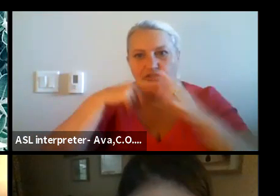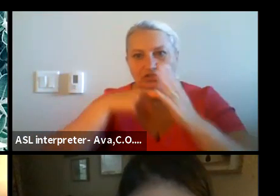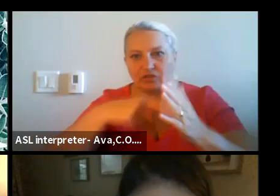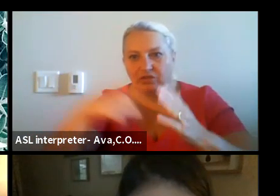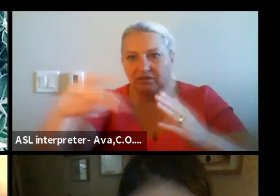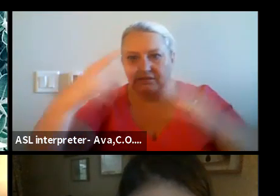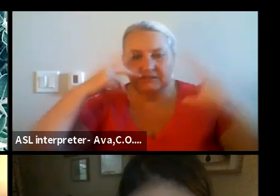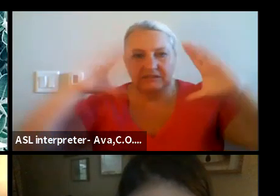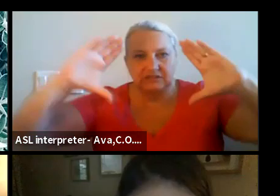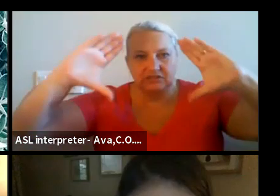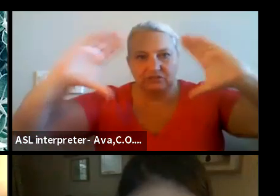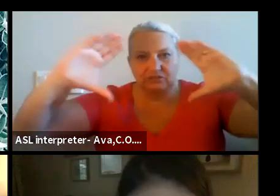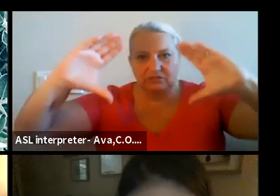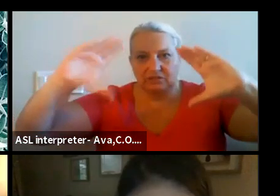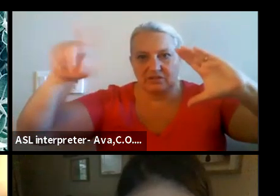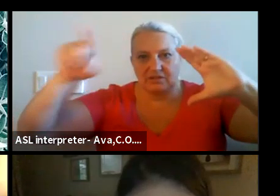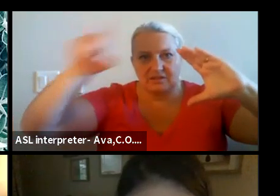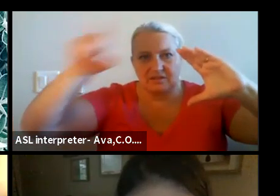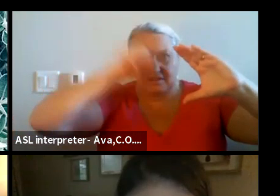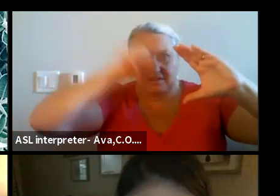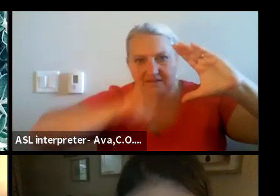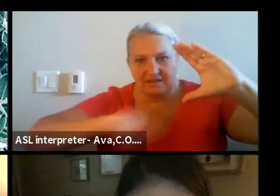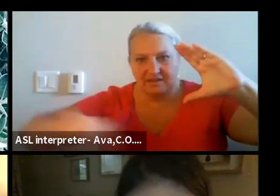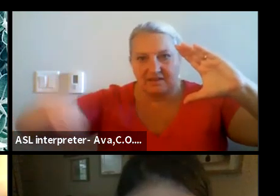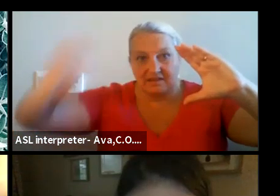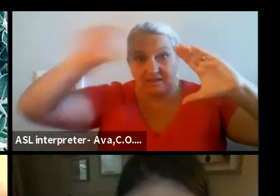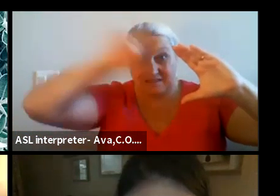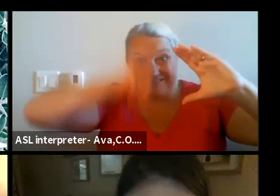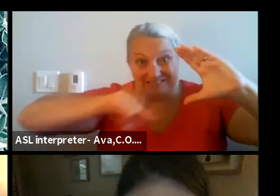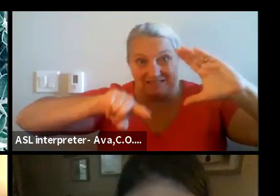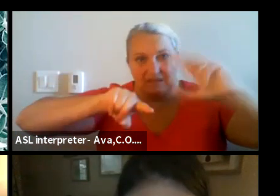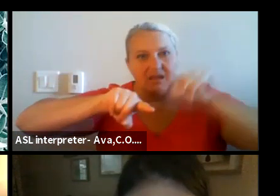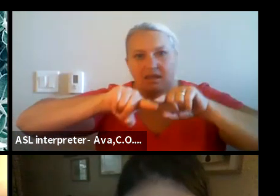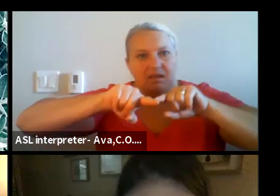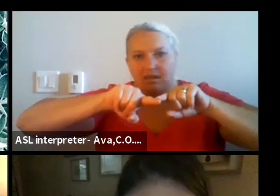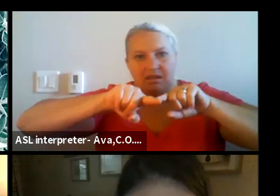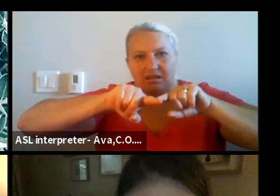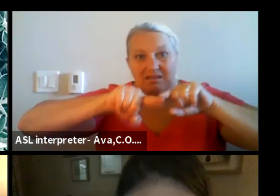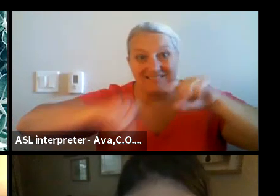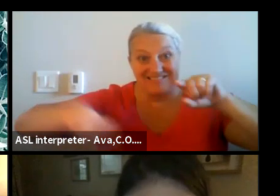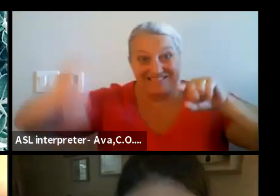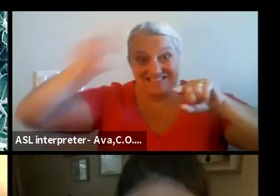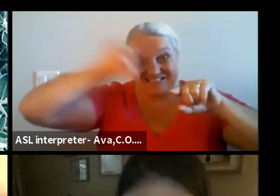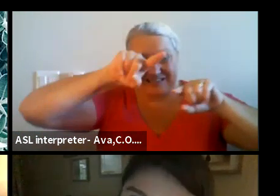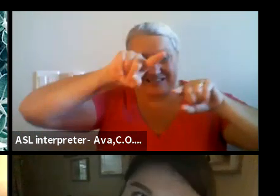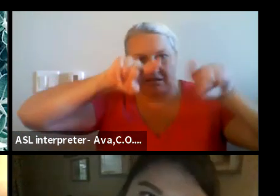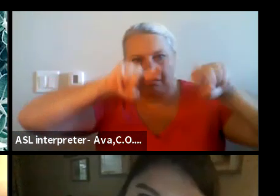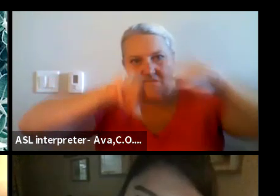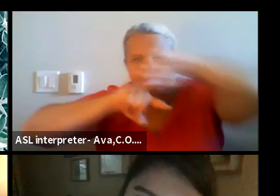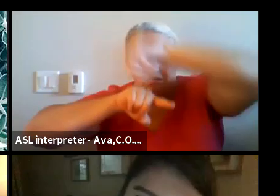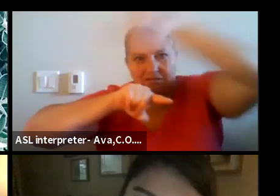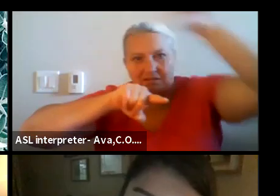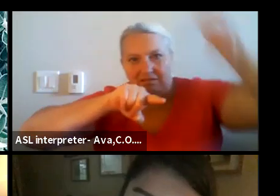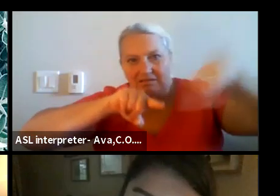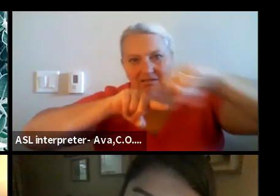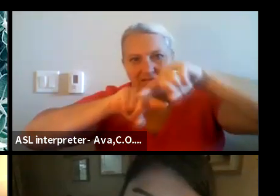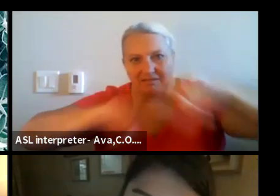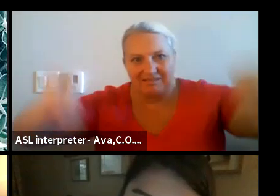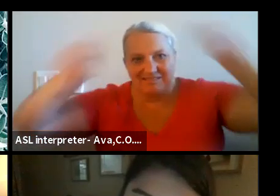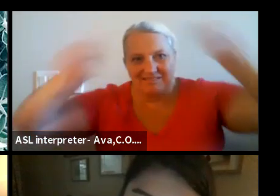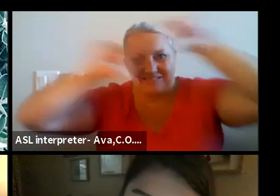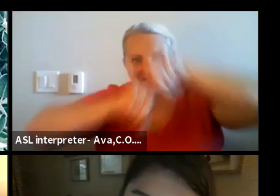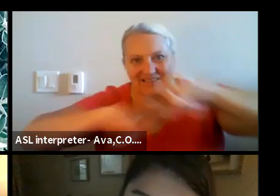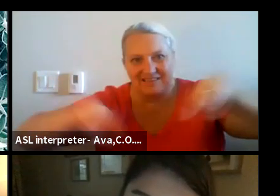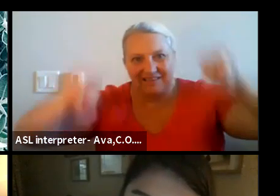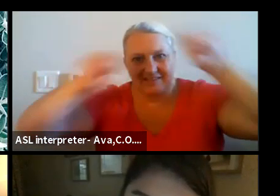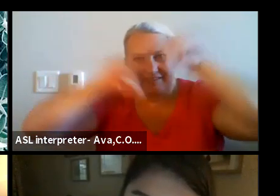like circles winding in opposite directions with arrows that are going in different directions. And